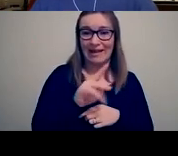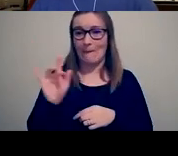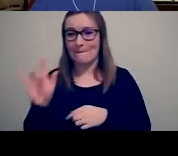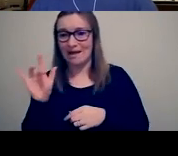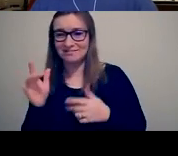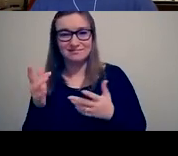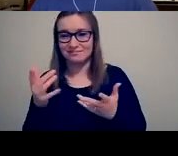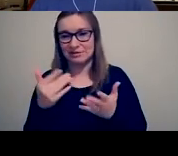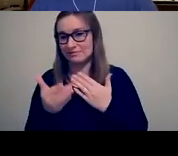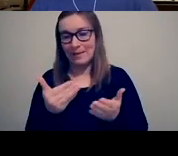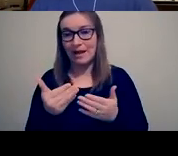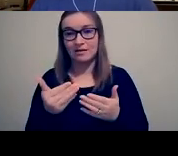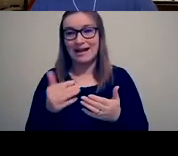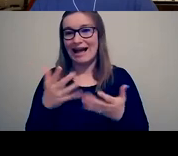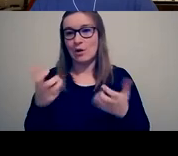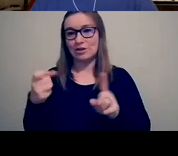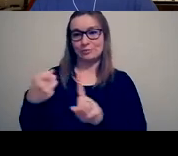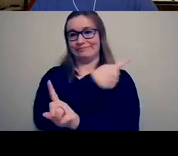want to derail the topic. Chevrolet, Colorado.